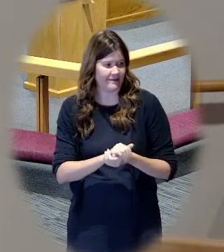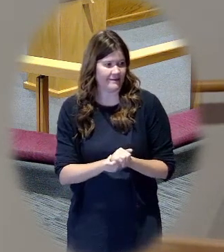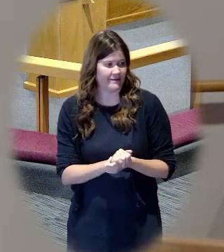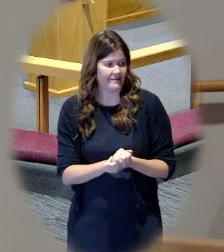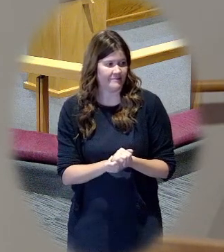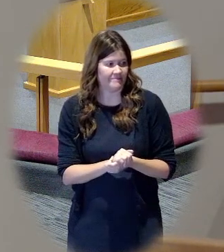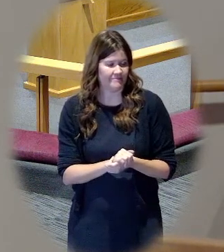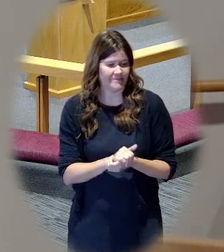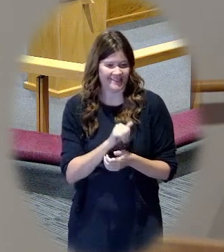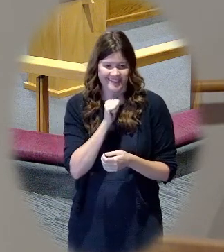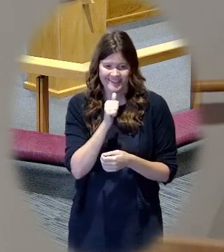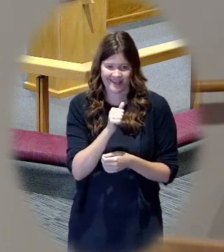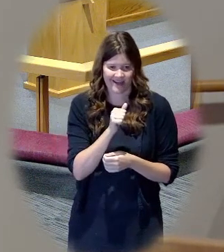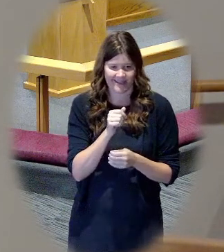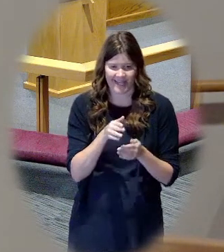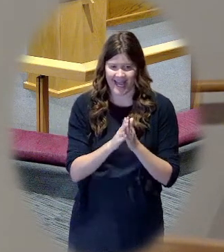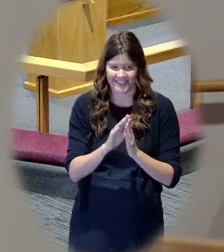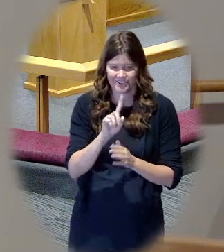It doesn't question.